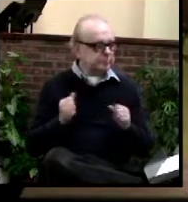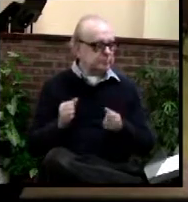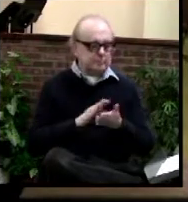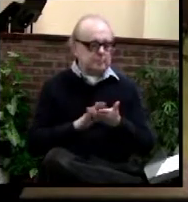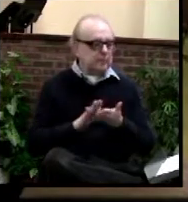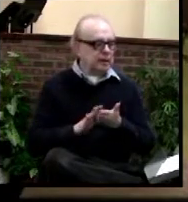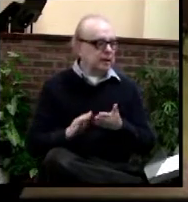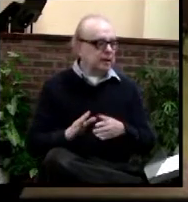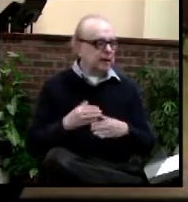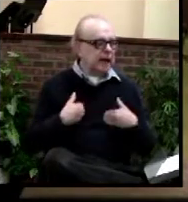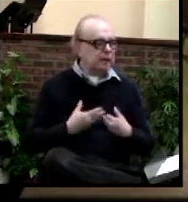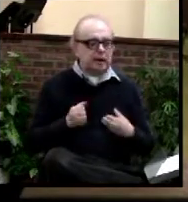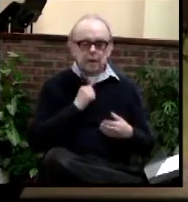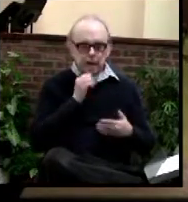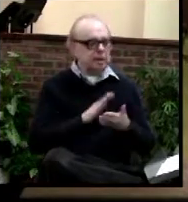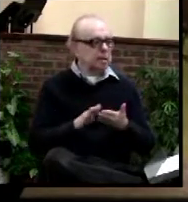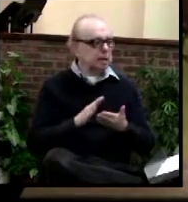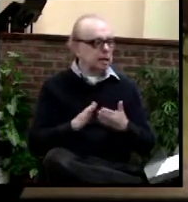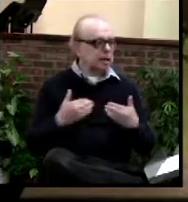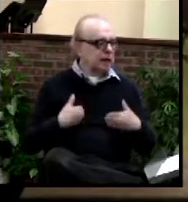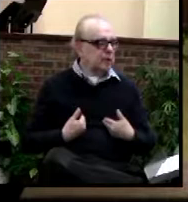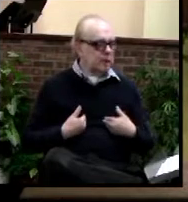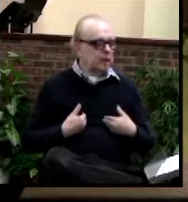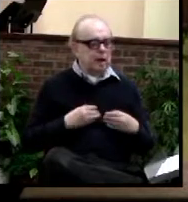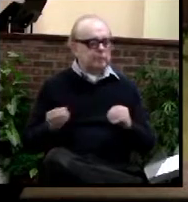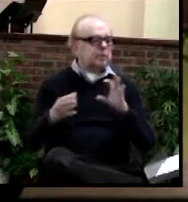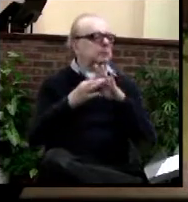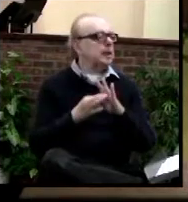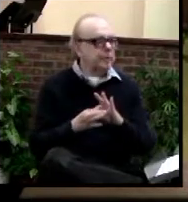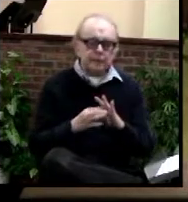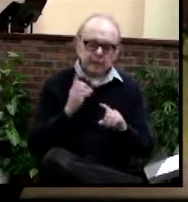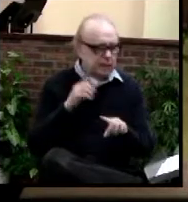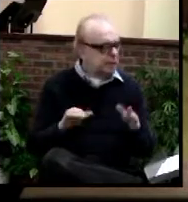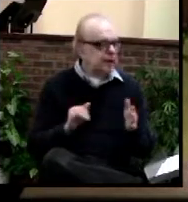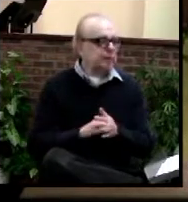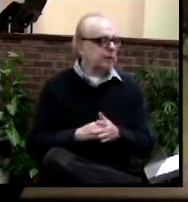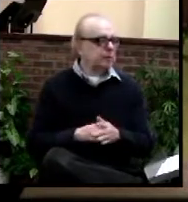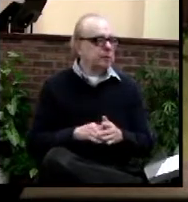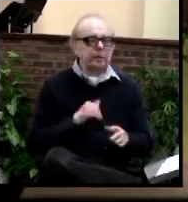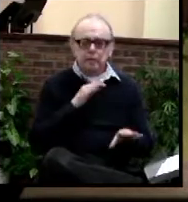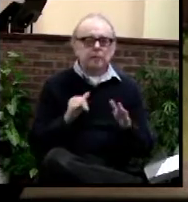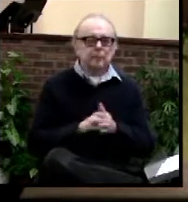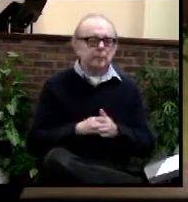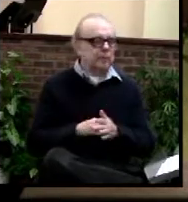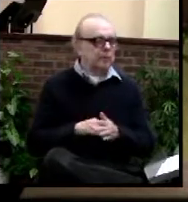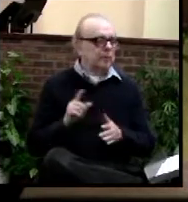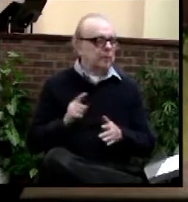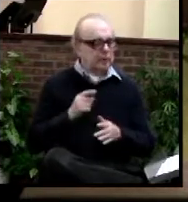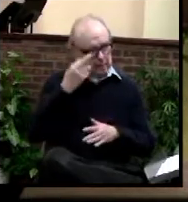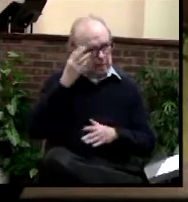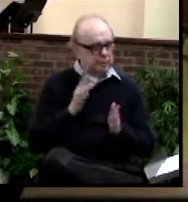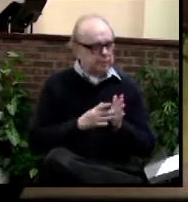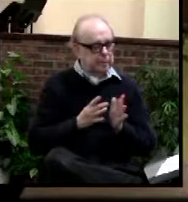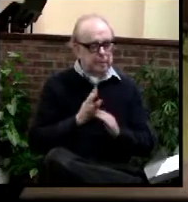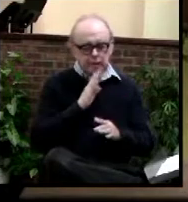an unclean animal and yoke them together. You just don't do that. And this is where Jesus starts